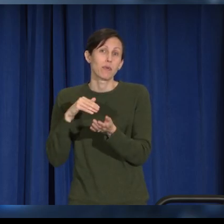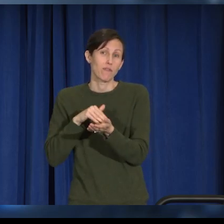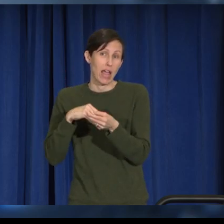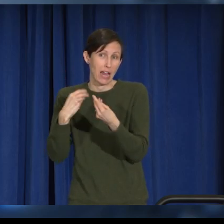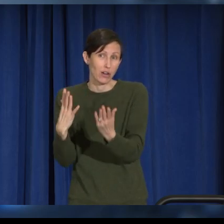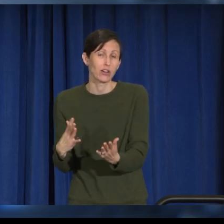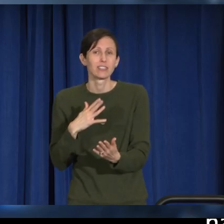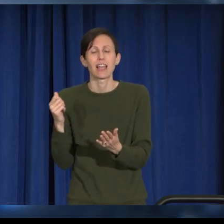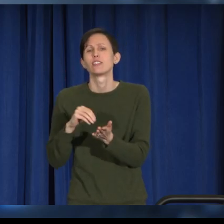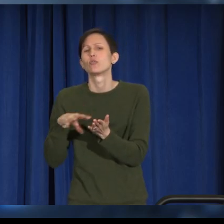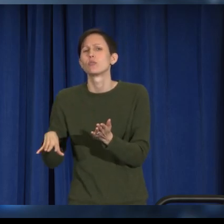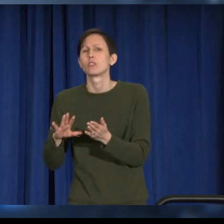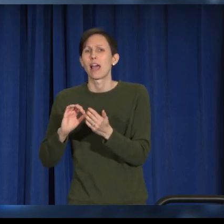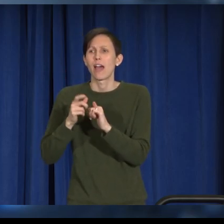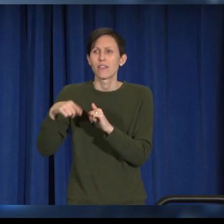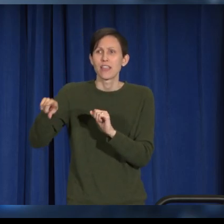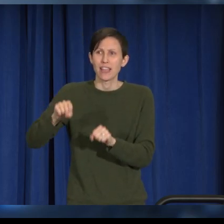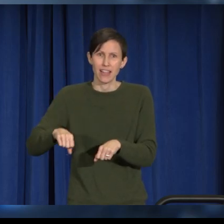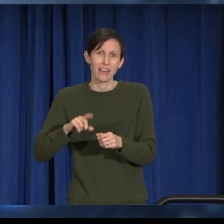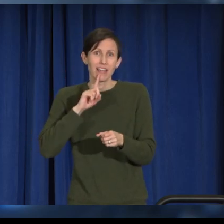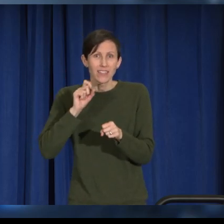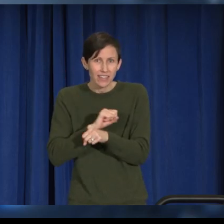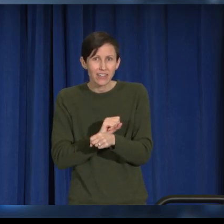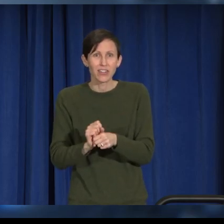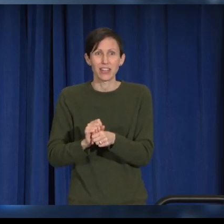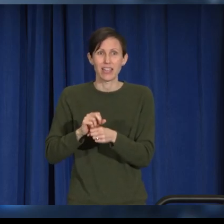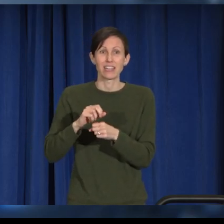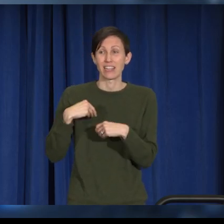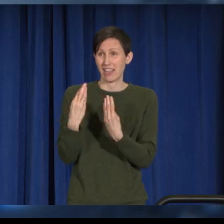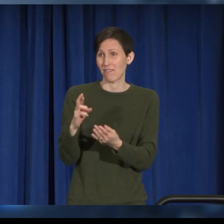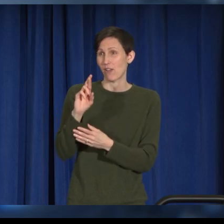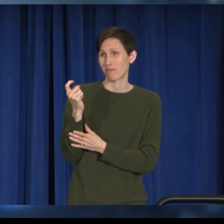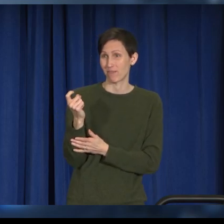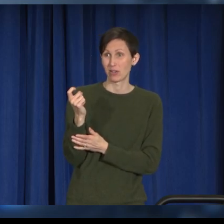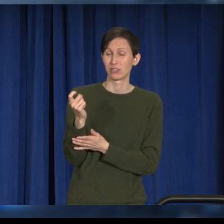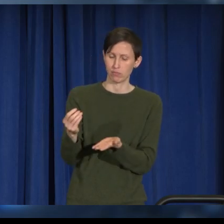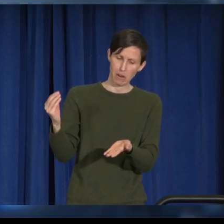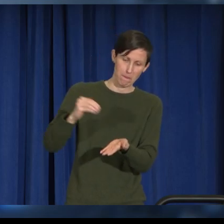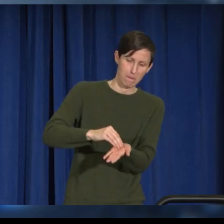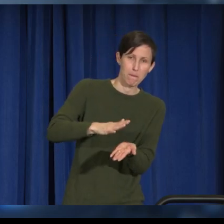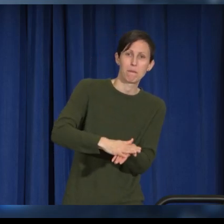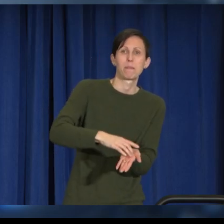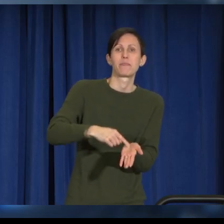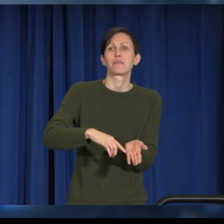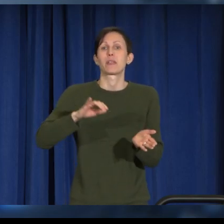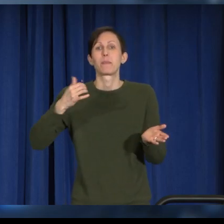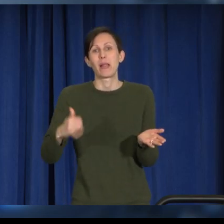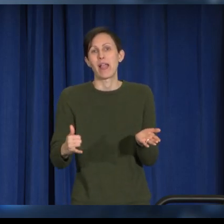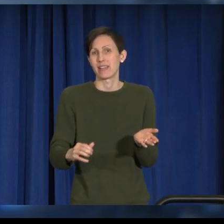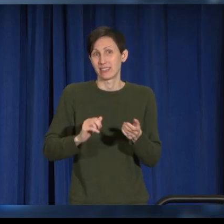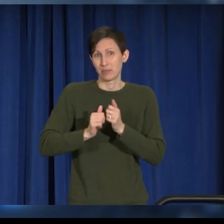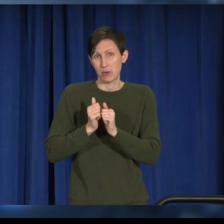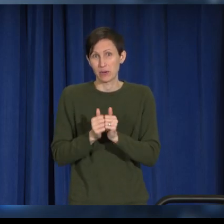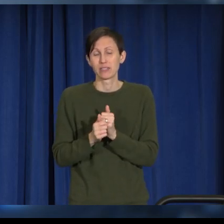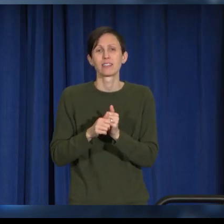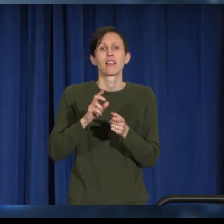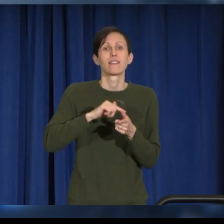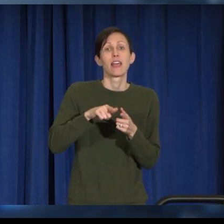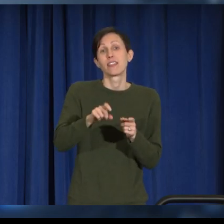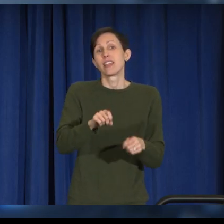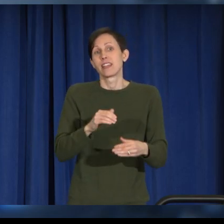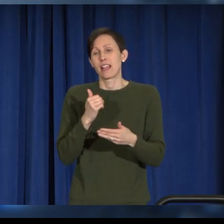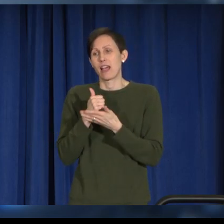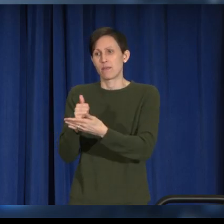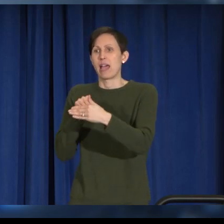can intentionally then quite literally prescribe play to the patients that they see that could then access adaptive sport